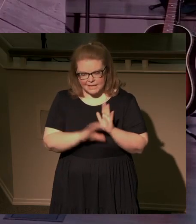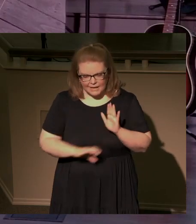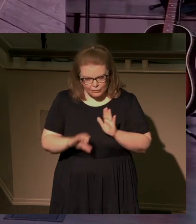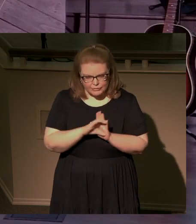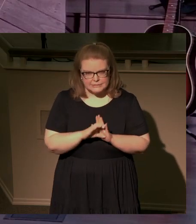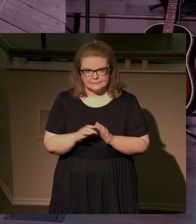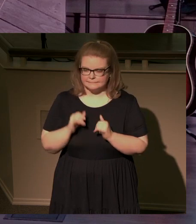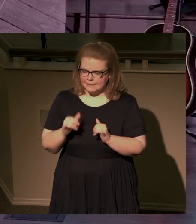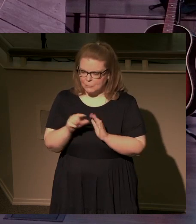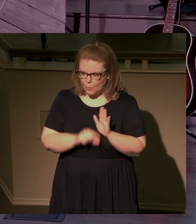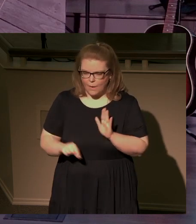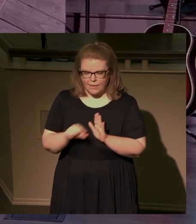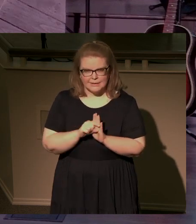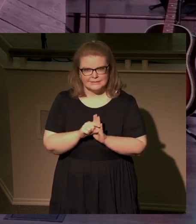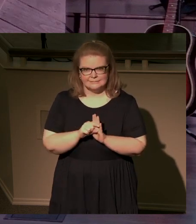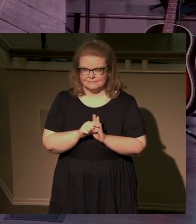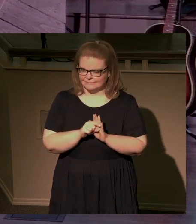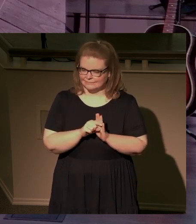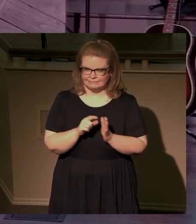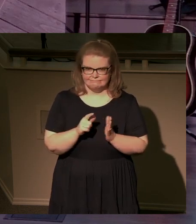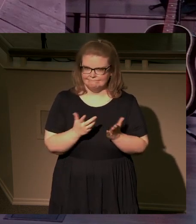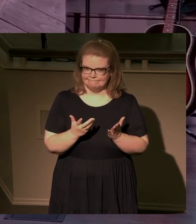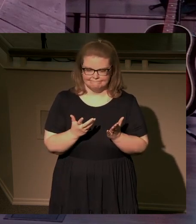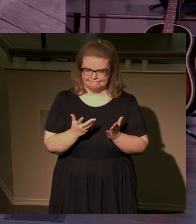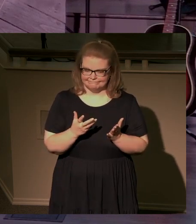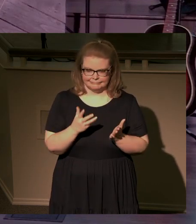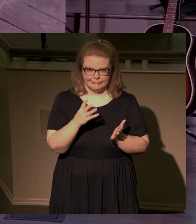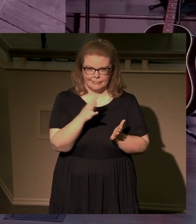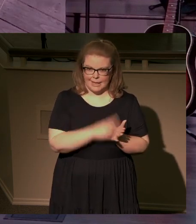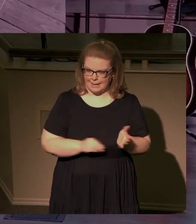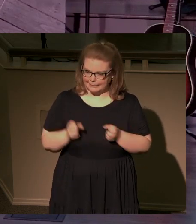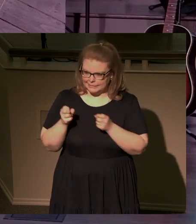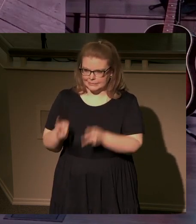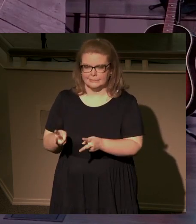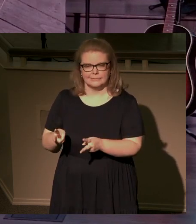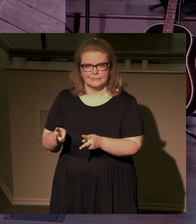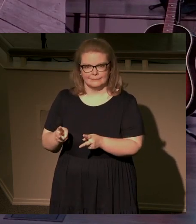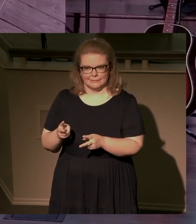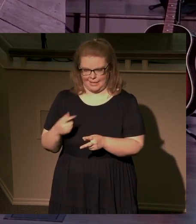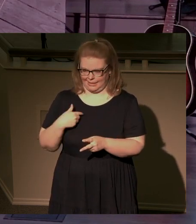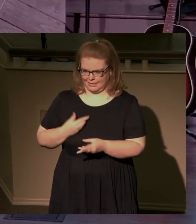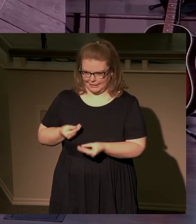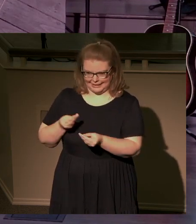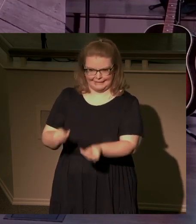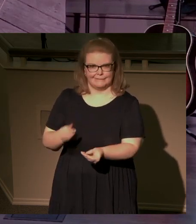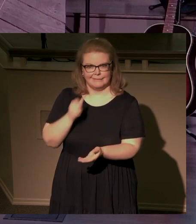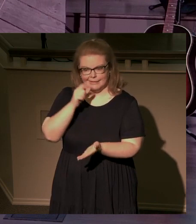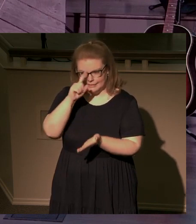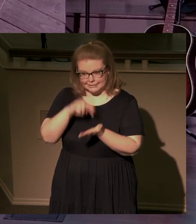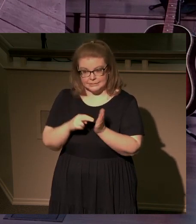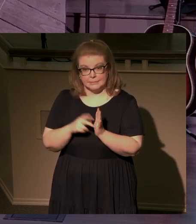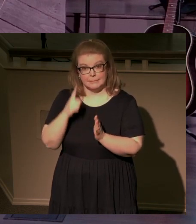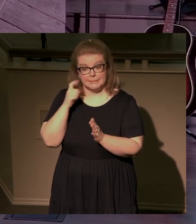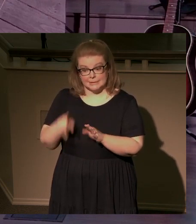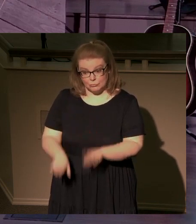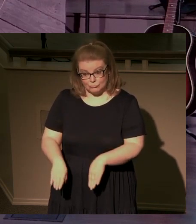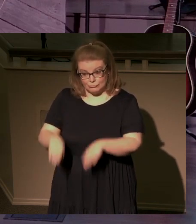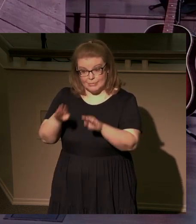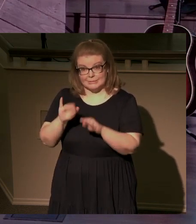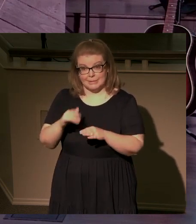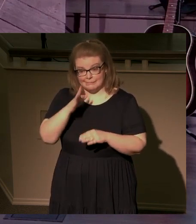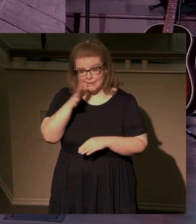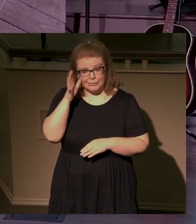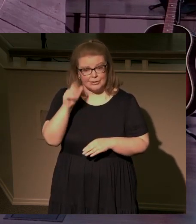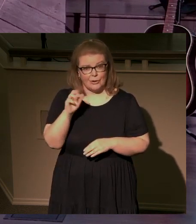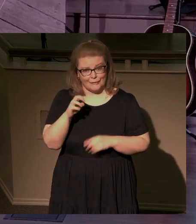in the same way. They just got them implicitly from me. And because they were raised by sinful parents,